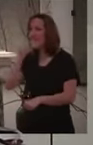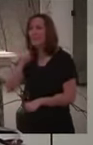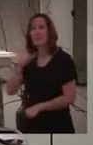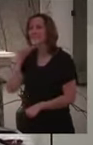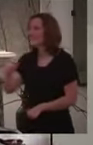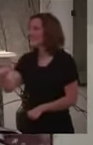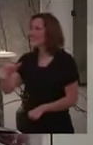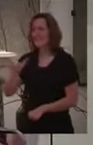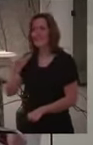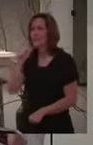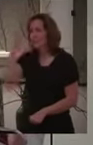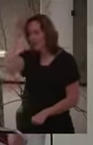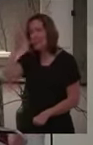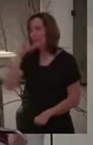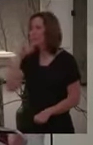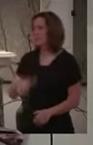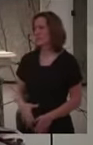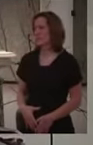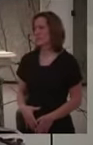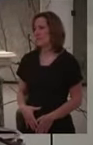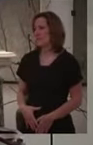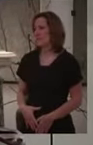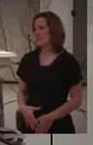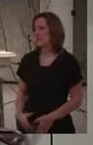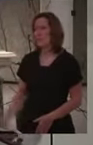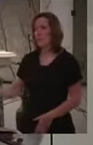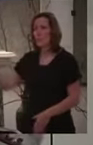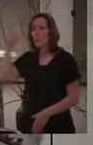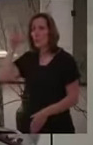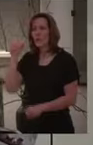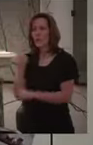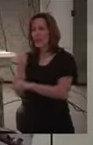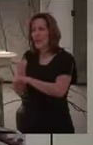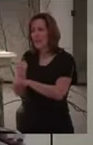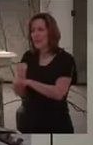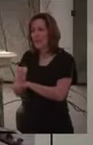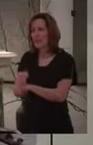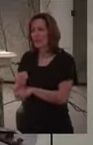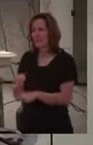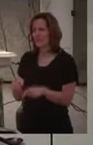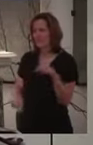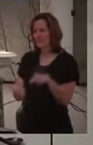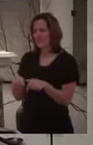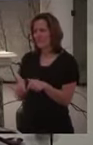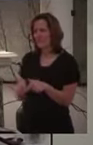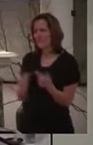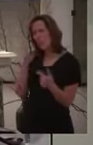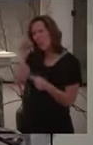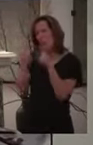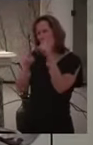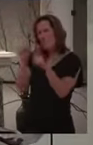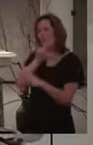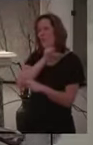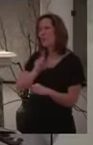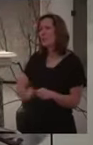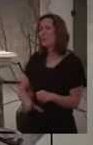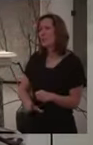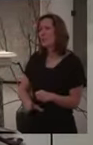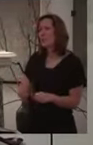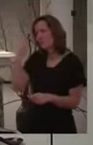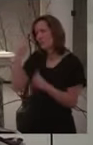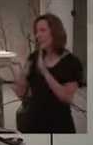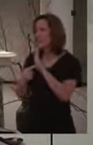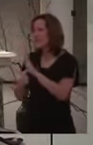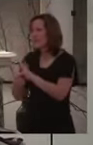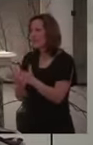not parents. We heard Abram's chutzpah today, questioning the Lord, pressing him for a sign that